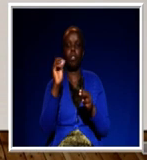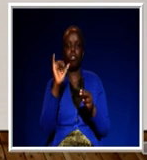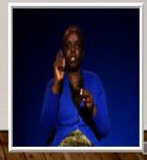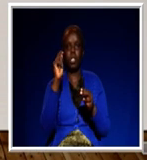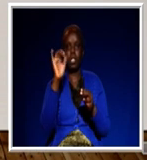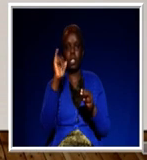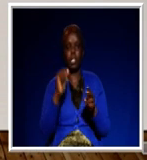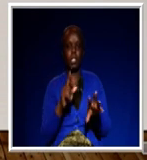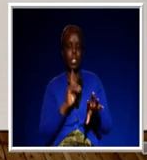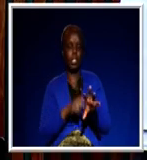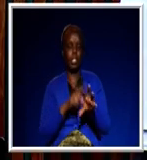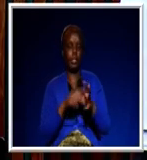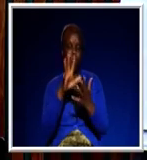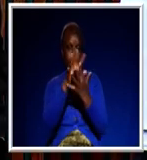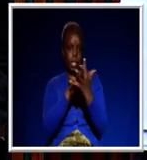time graph.